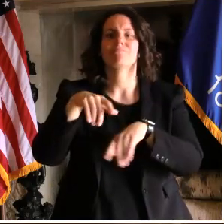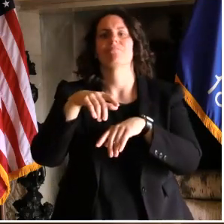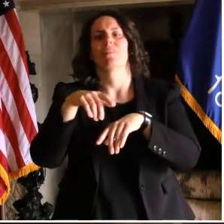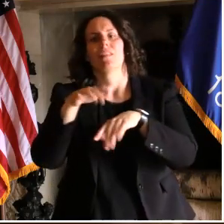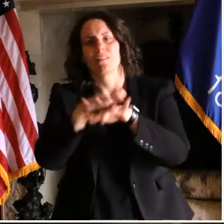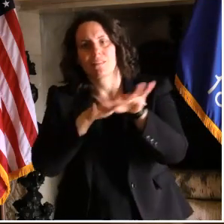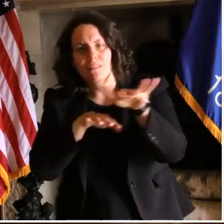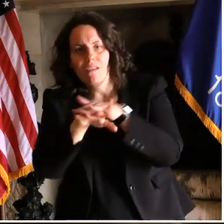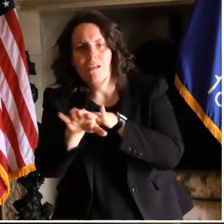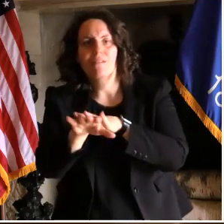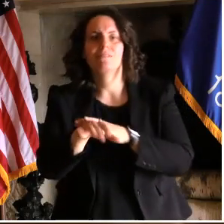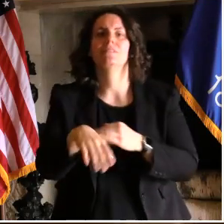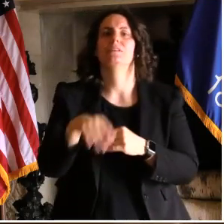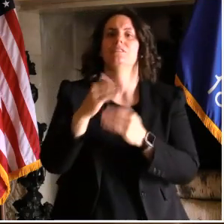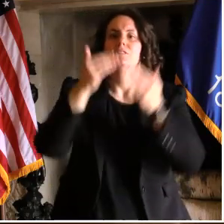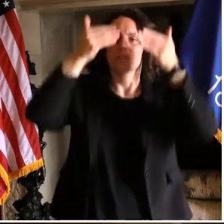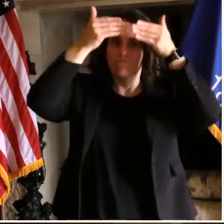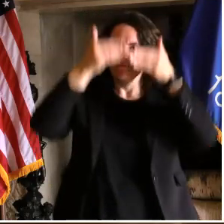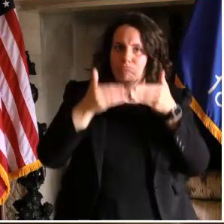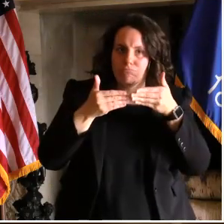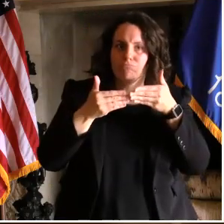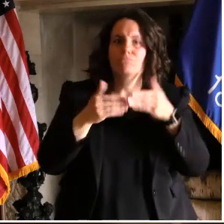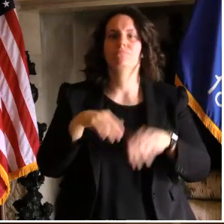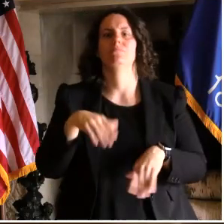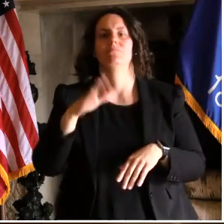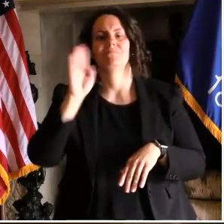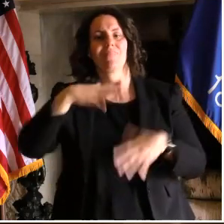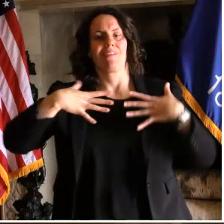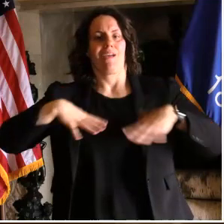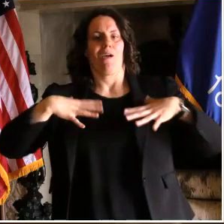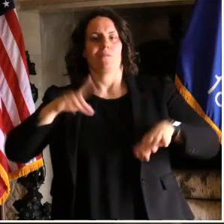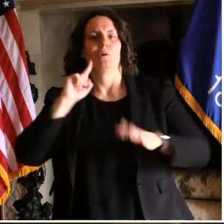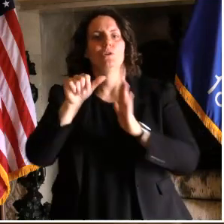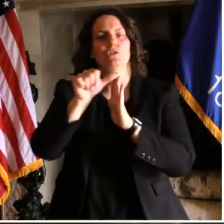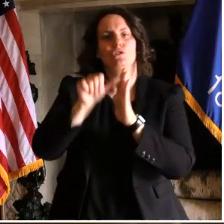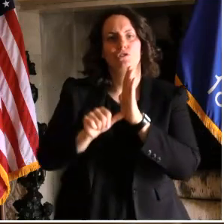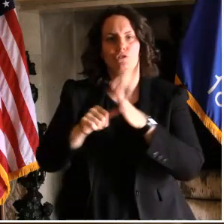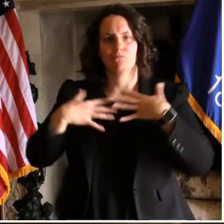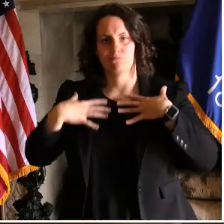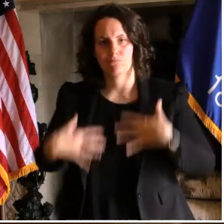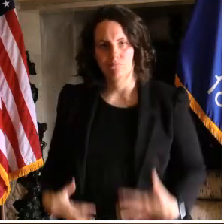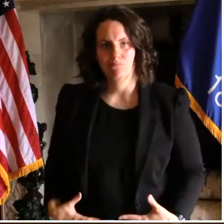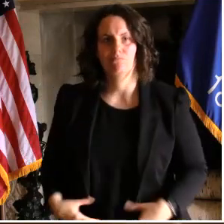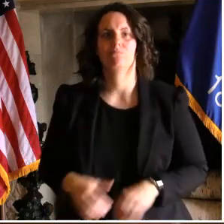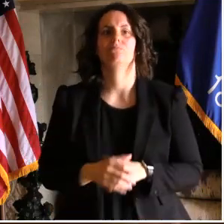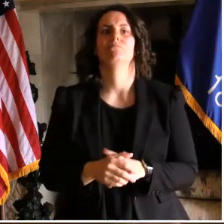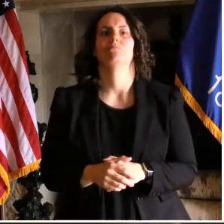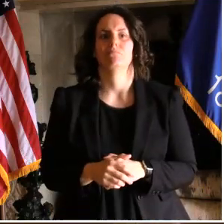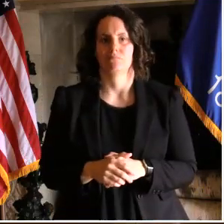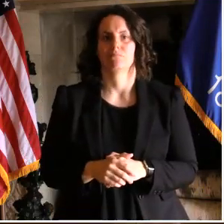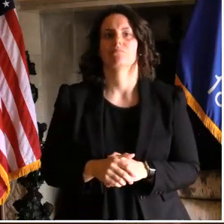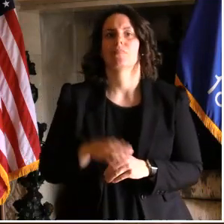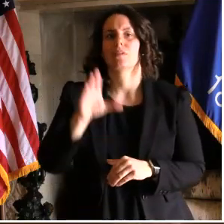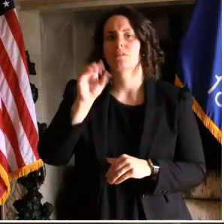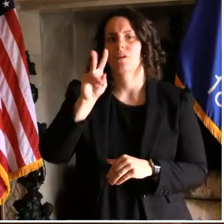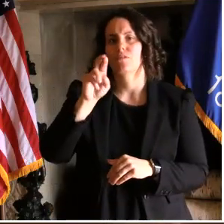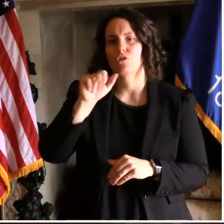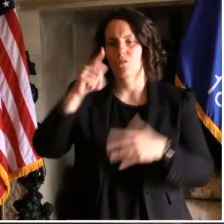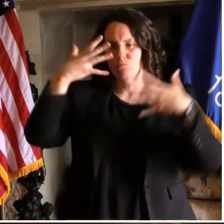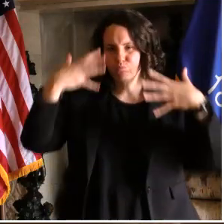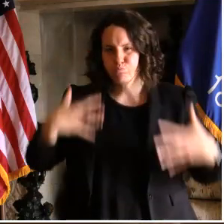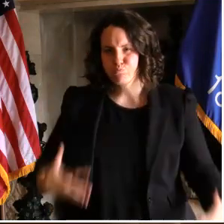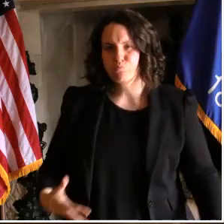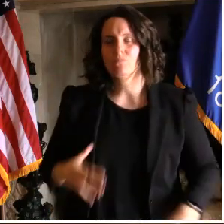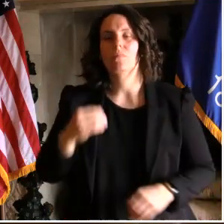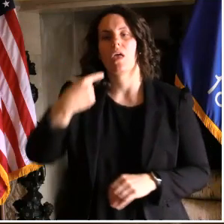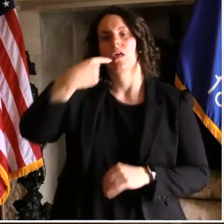shields, surgical gowns, Tyvek coveralls, and thermometers. We'll house those materials in a